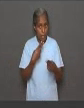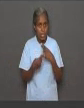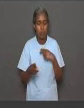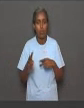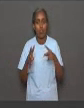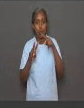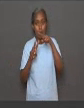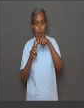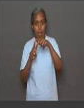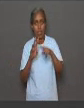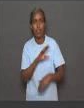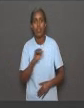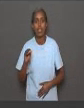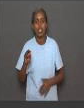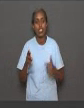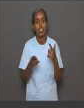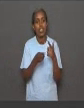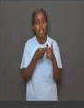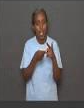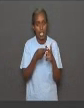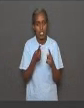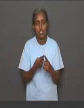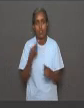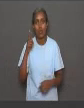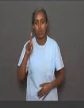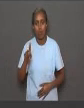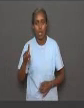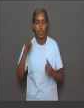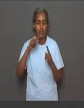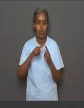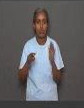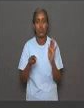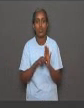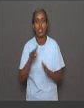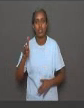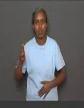pi and ranges from 1 to -1.